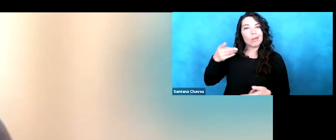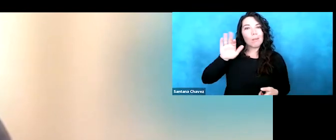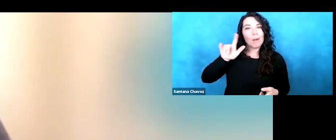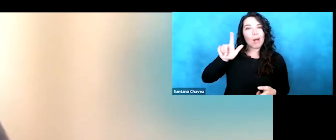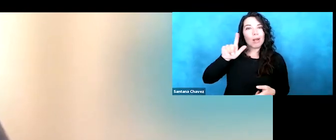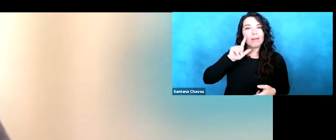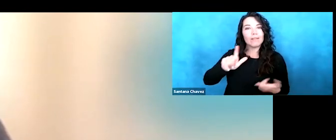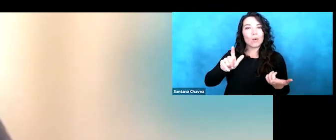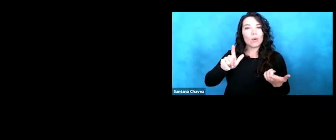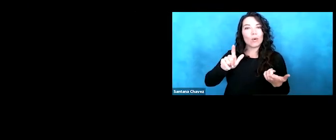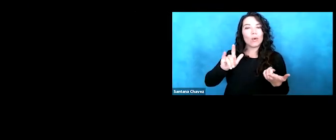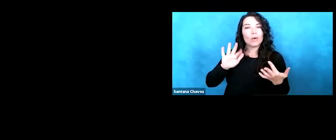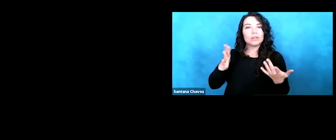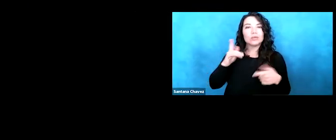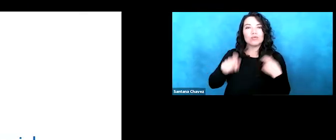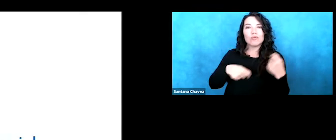next steps.